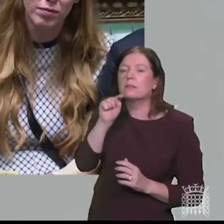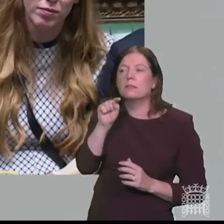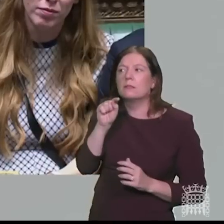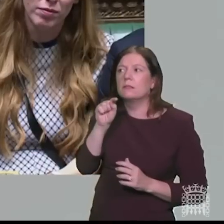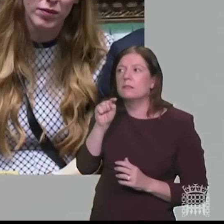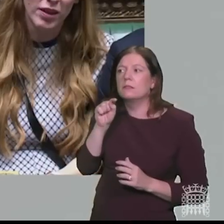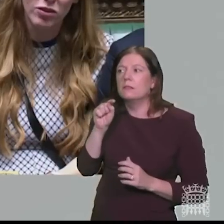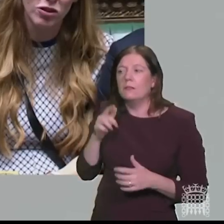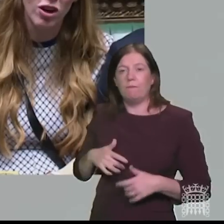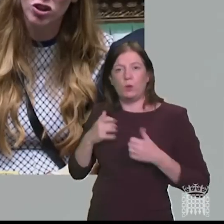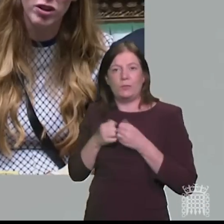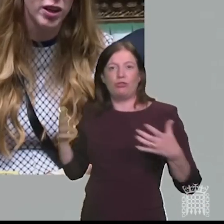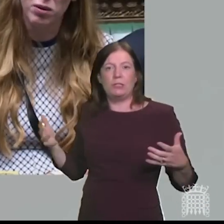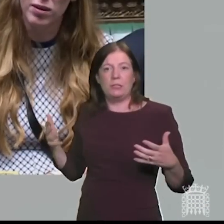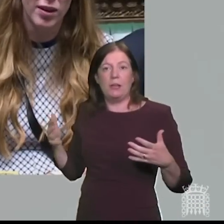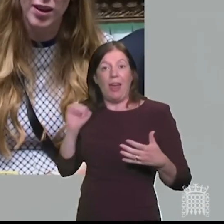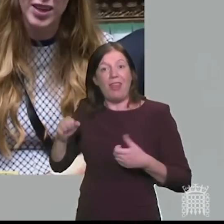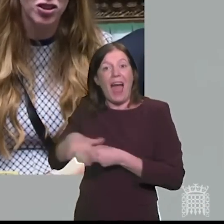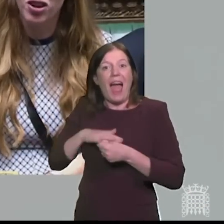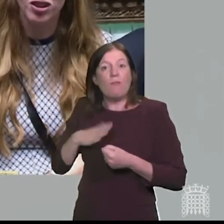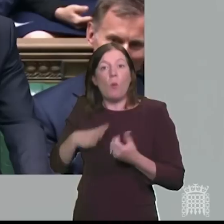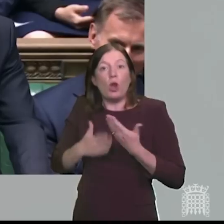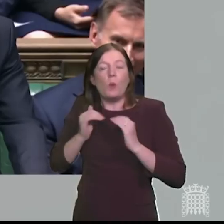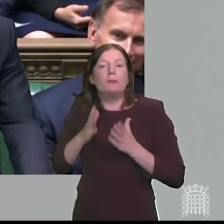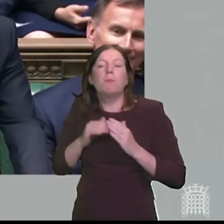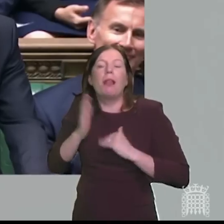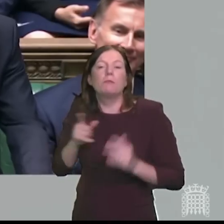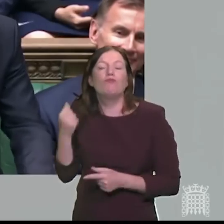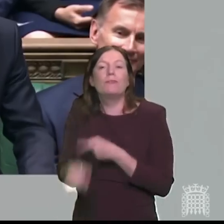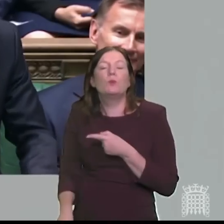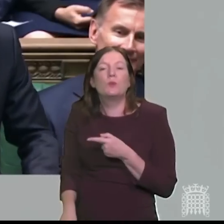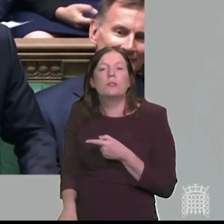united against more house building in their areas, Mr. Speaker.